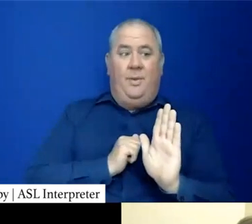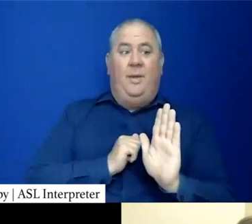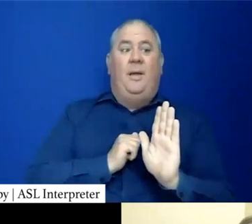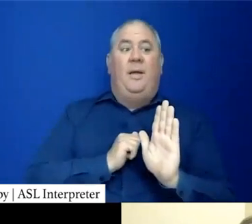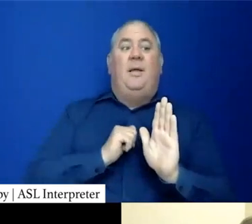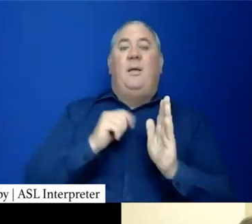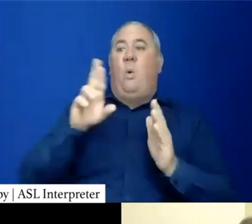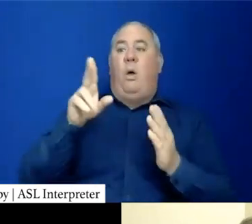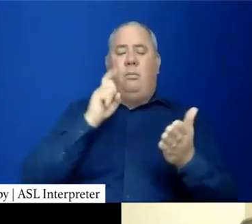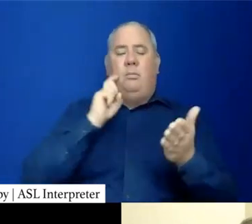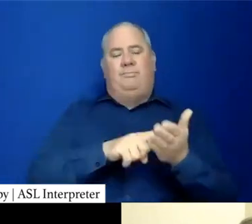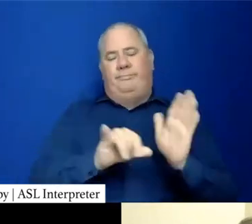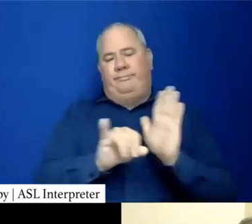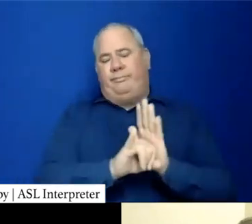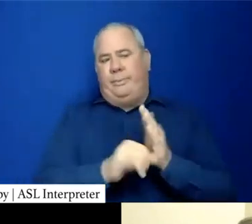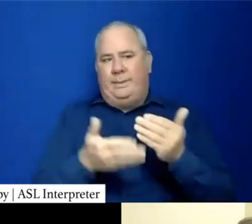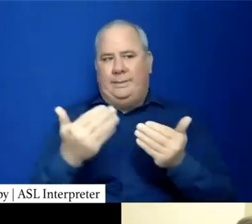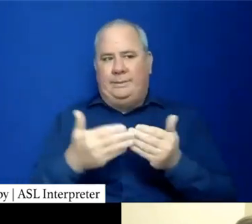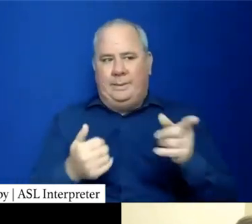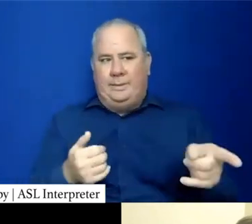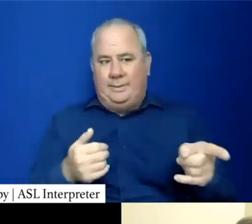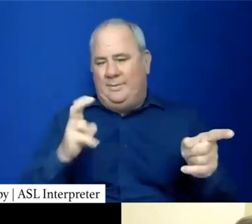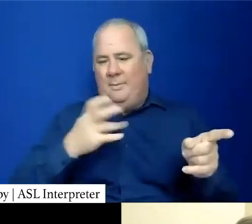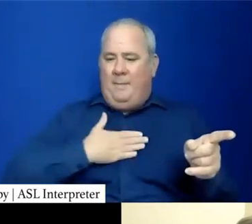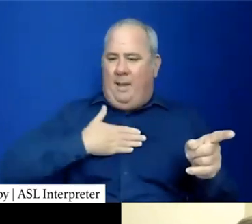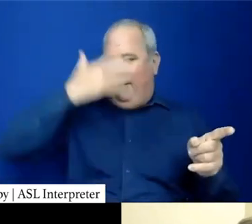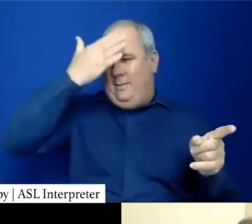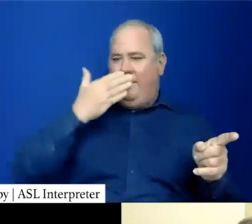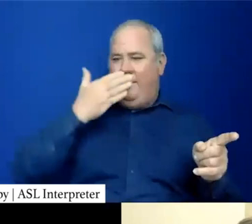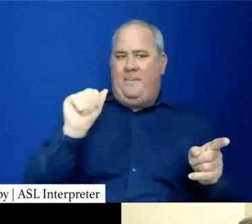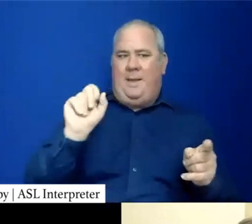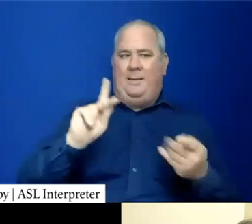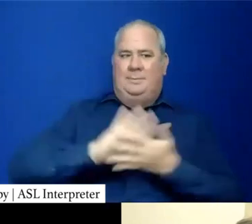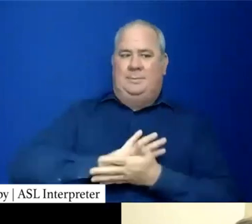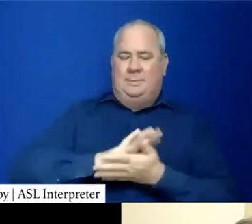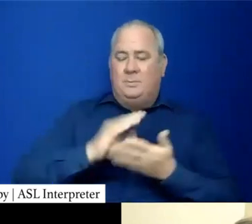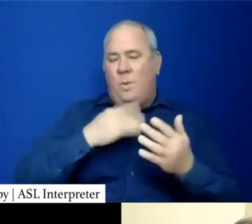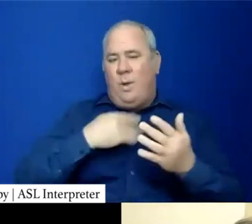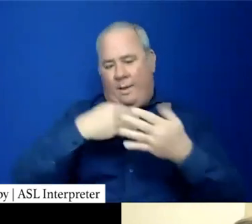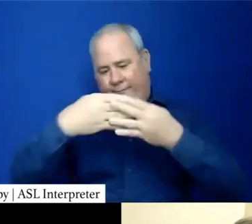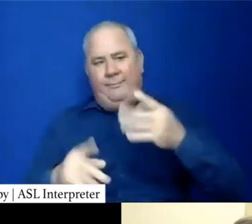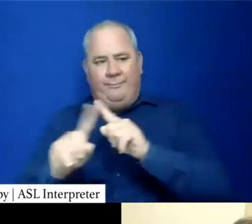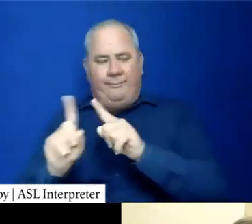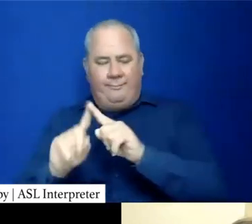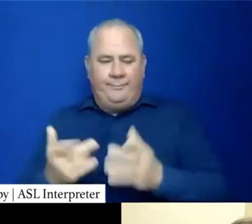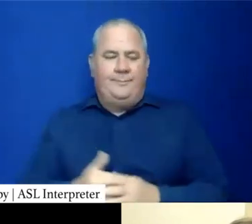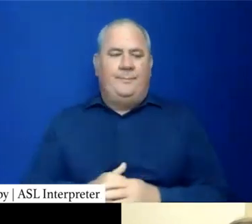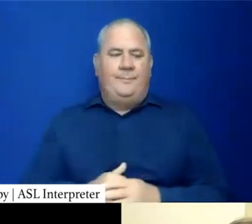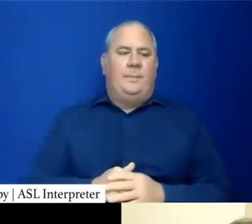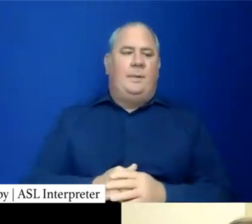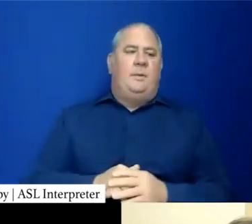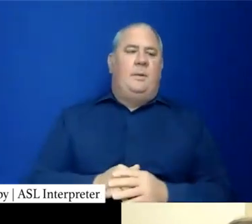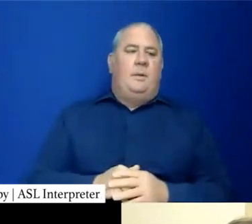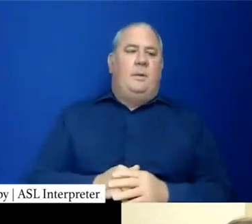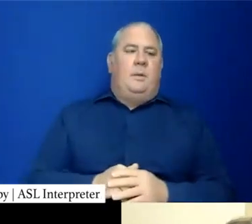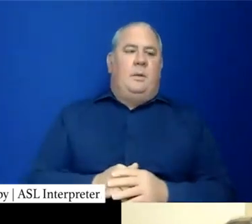in a way that just referring to it as, you know, invisible and